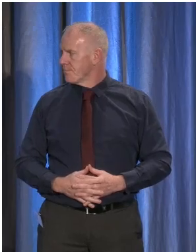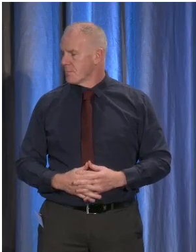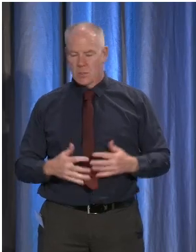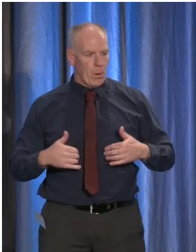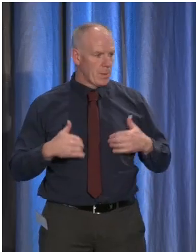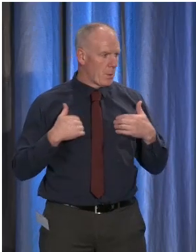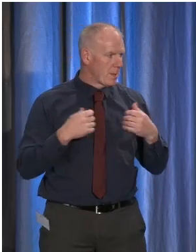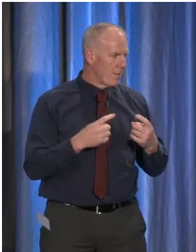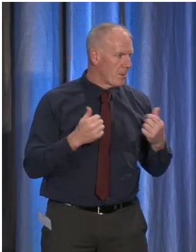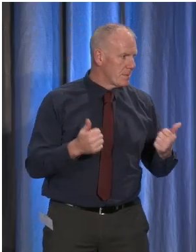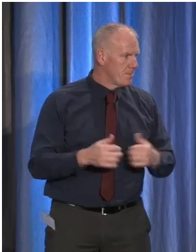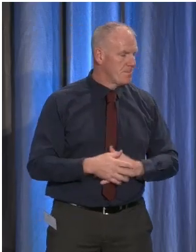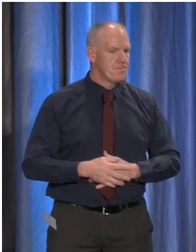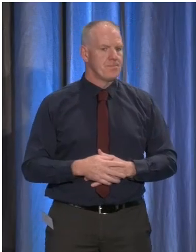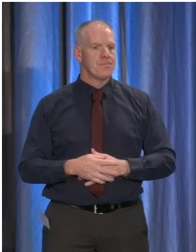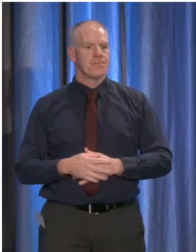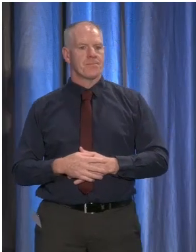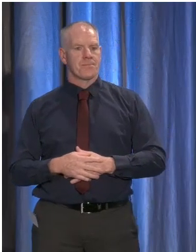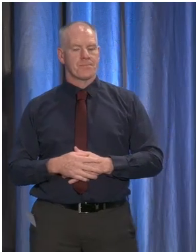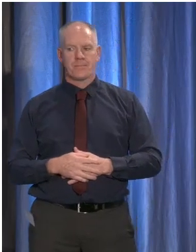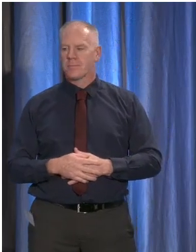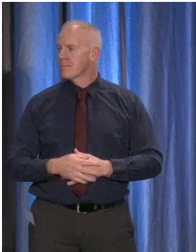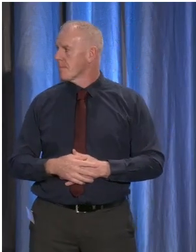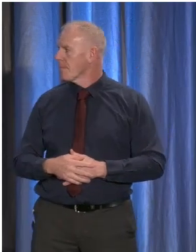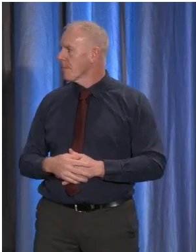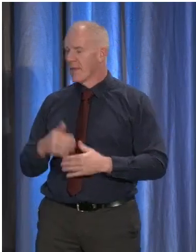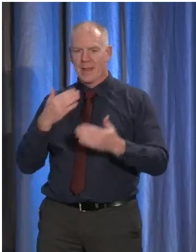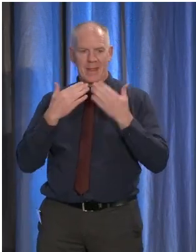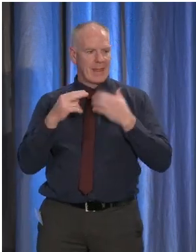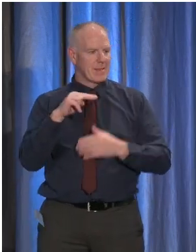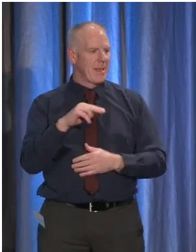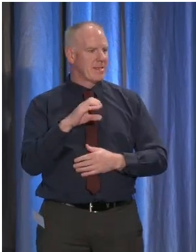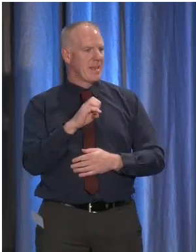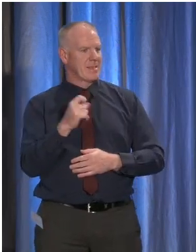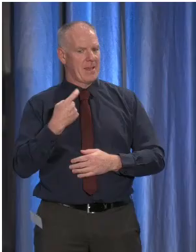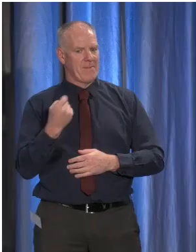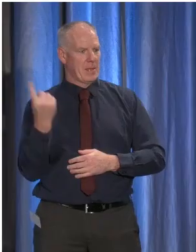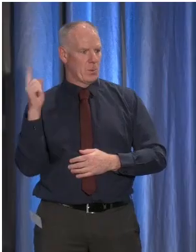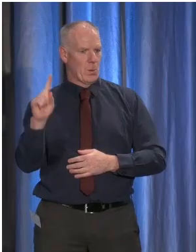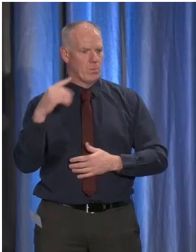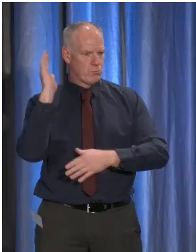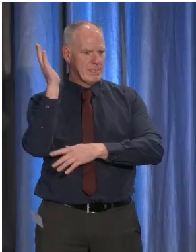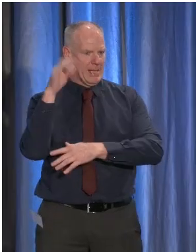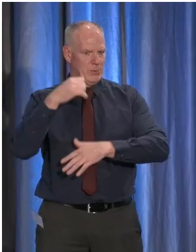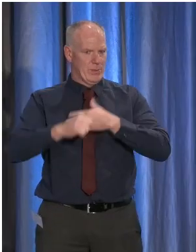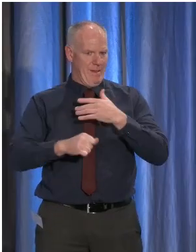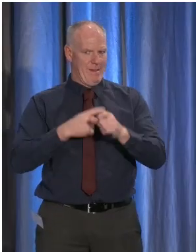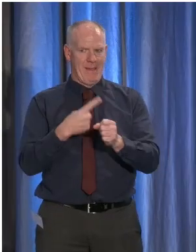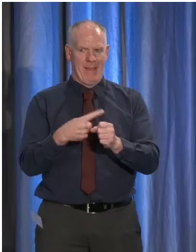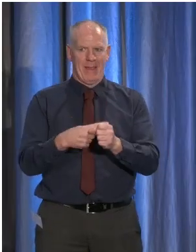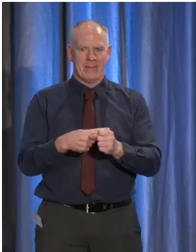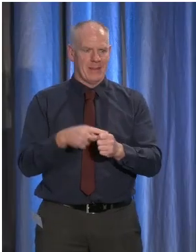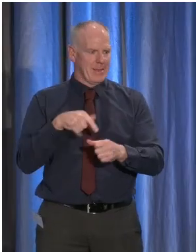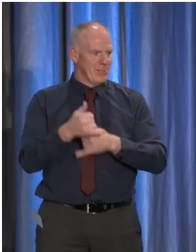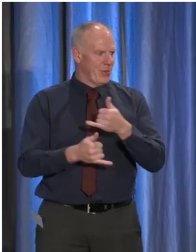Good morning, everyone. Morning. Thanks to the NCSE for inviting us to speak again this year.